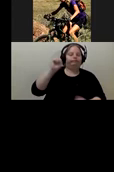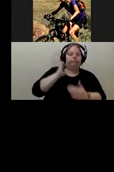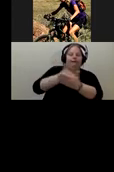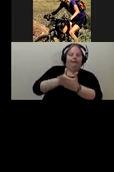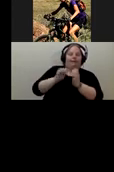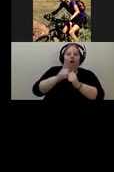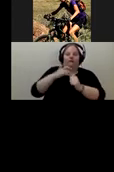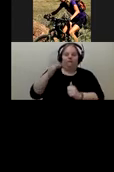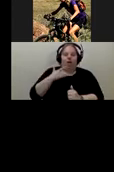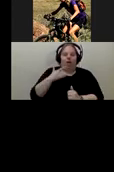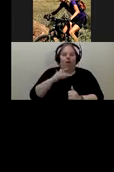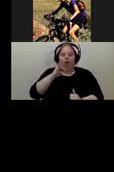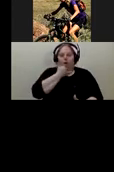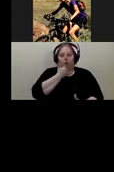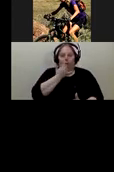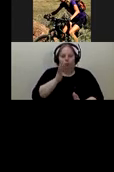feel. Uh-oh.